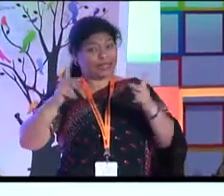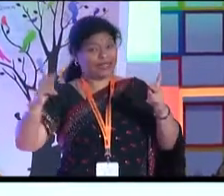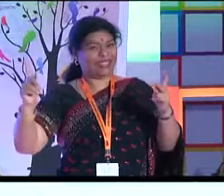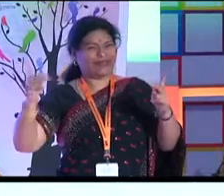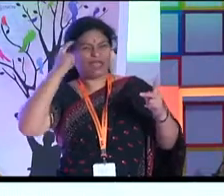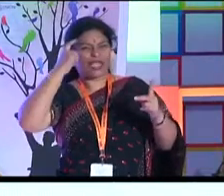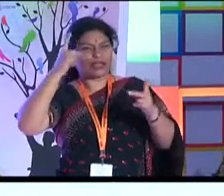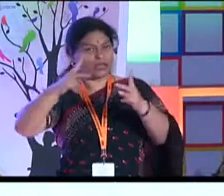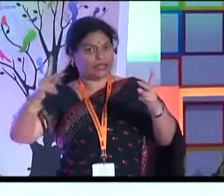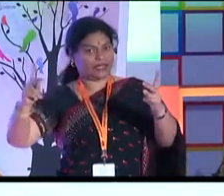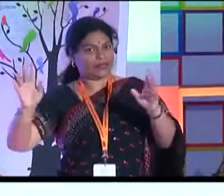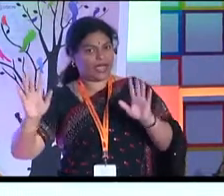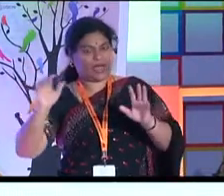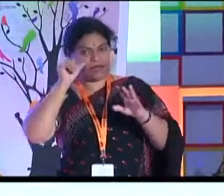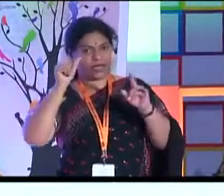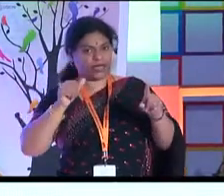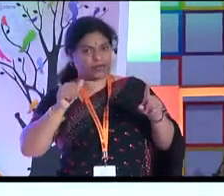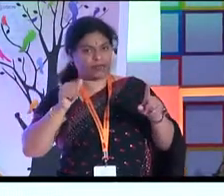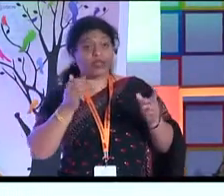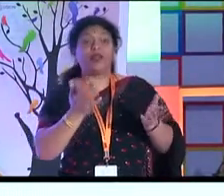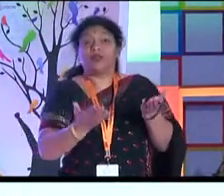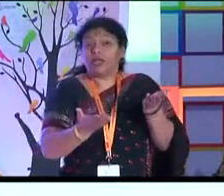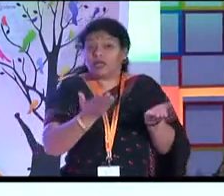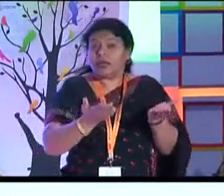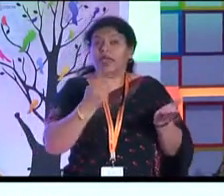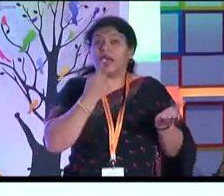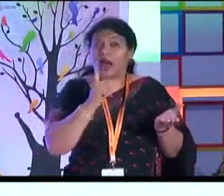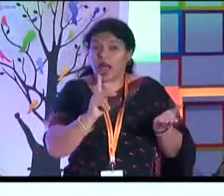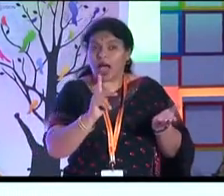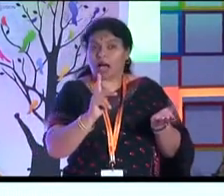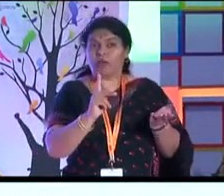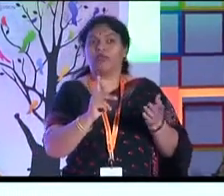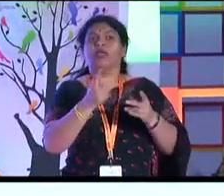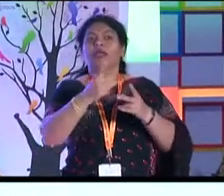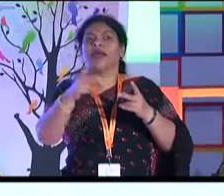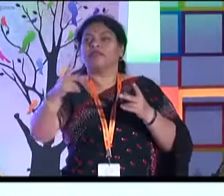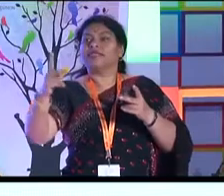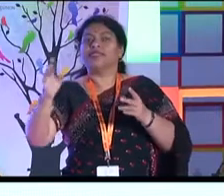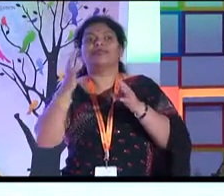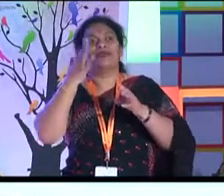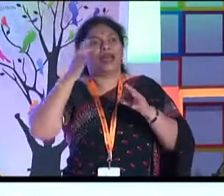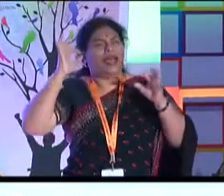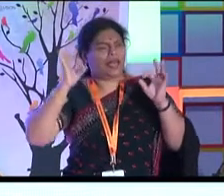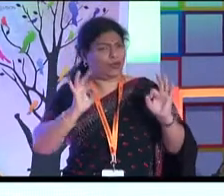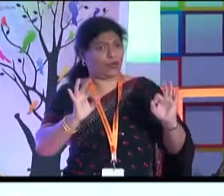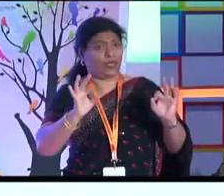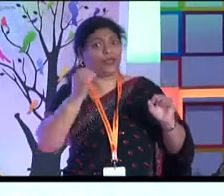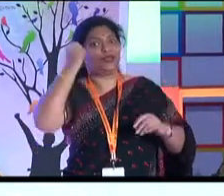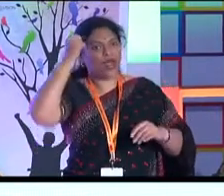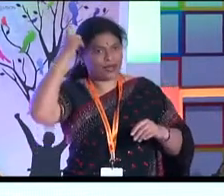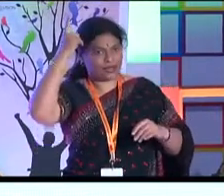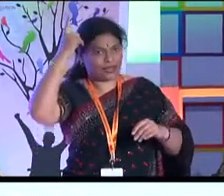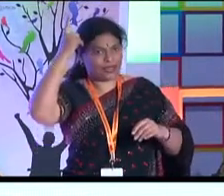differences which may actually allow us, because that diversity is extremely important to understand, you